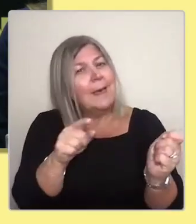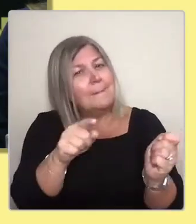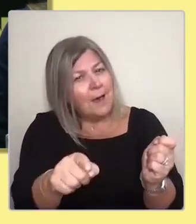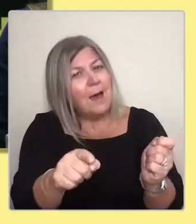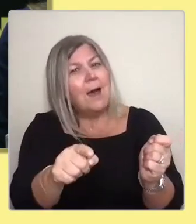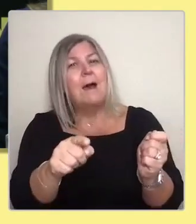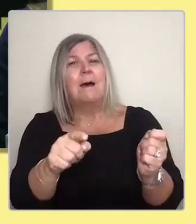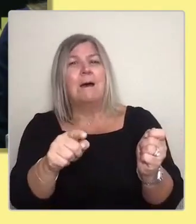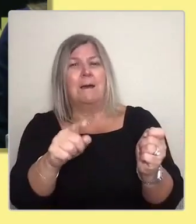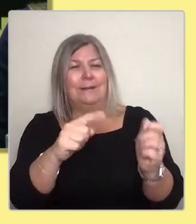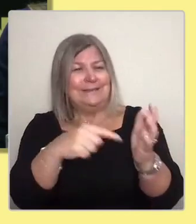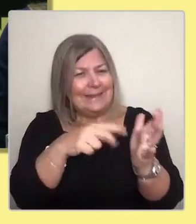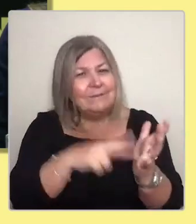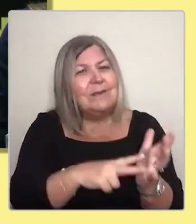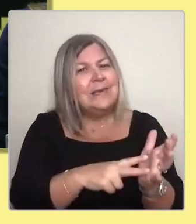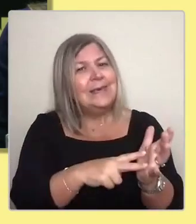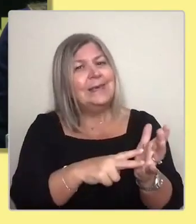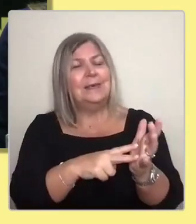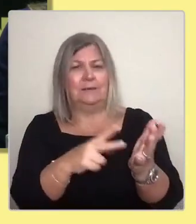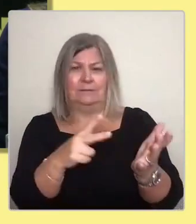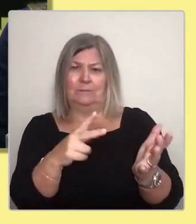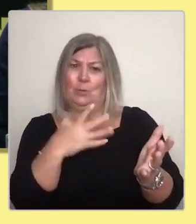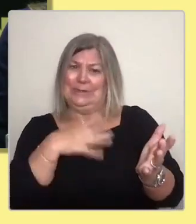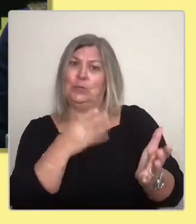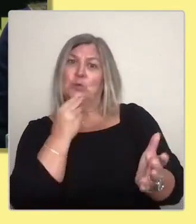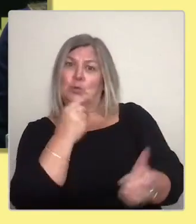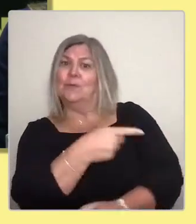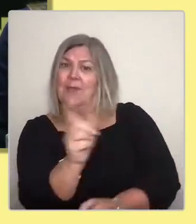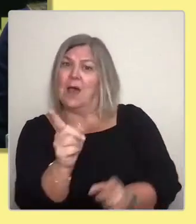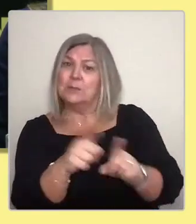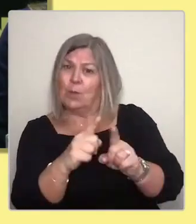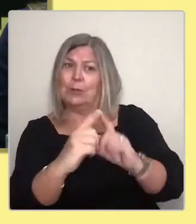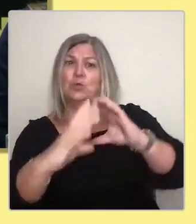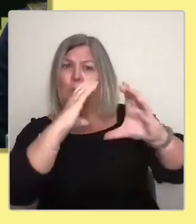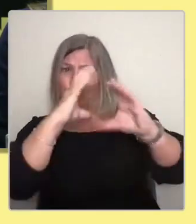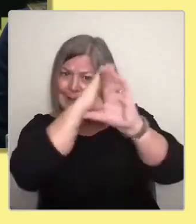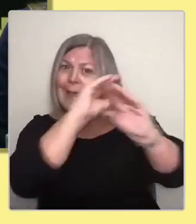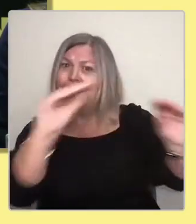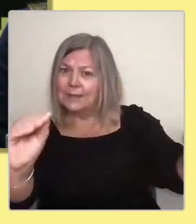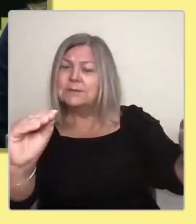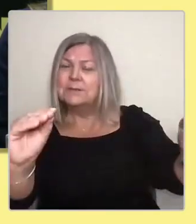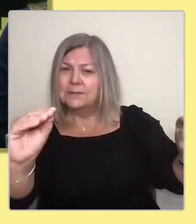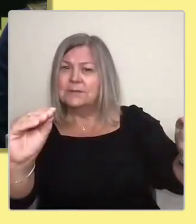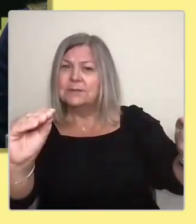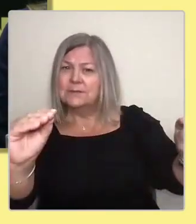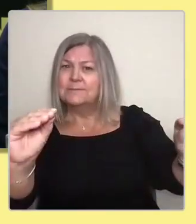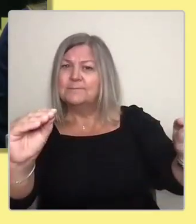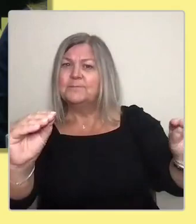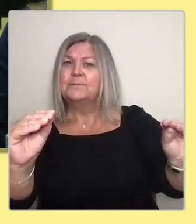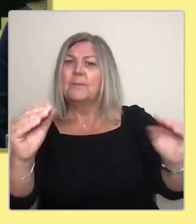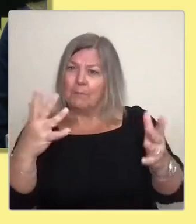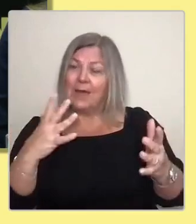those messages home about the track record we do have and how we've delivered for people in Scotland, because it's through